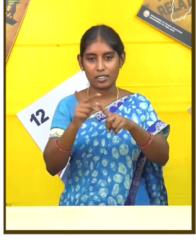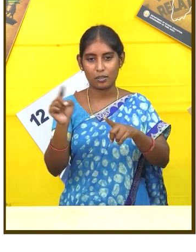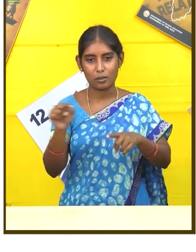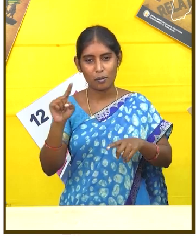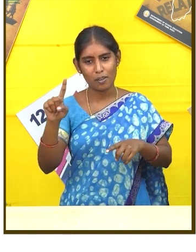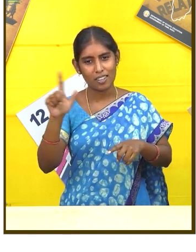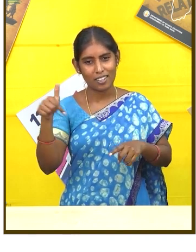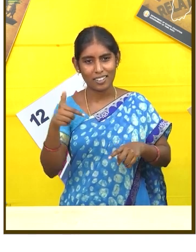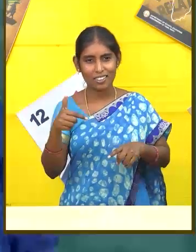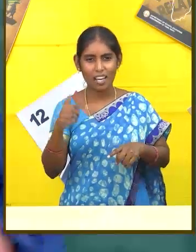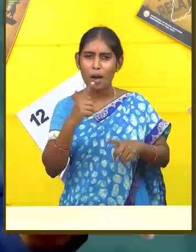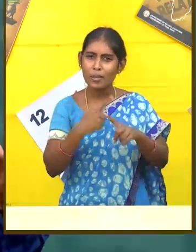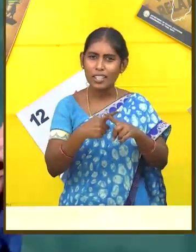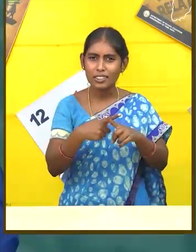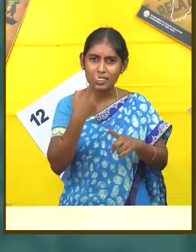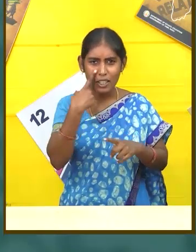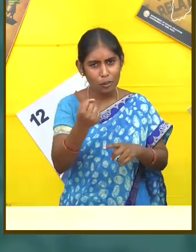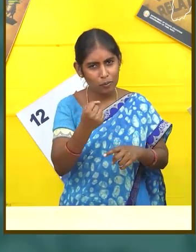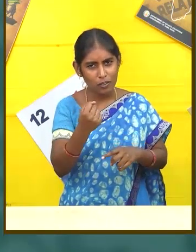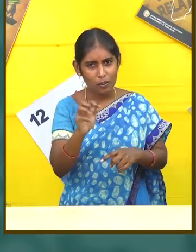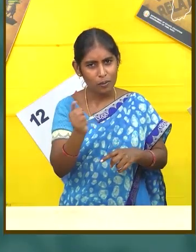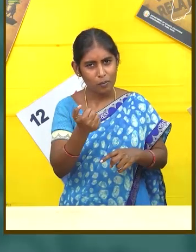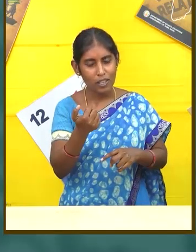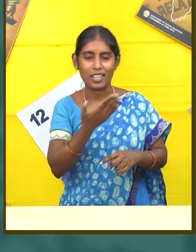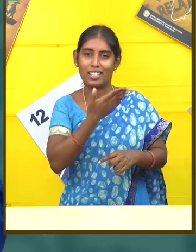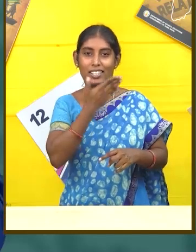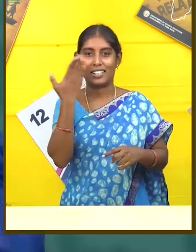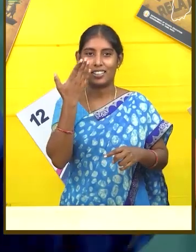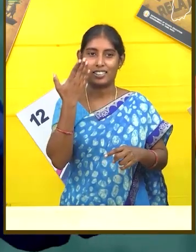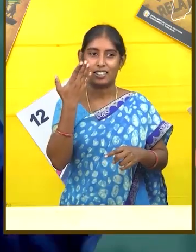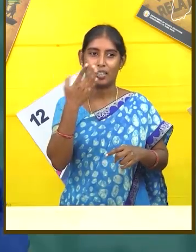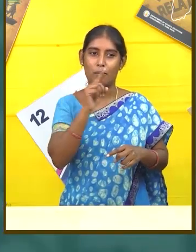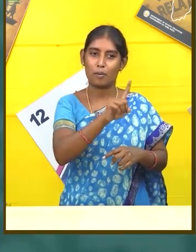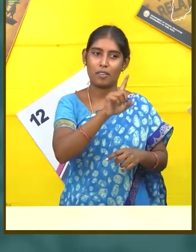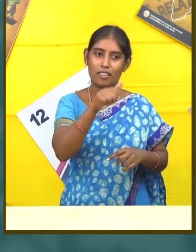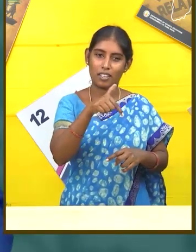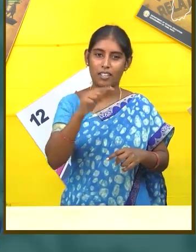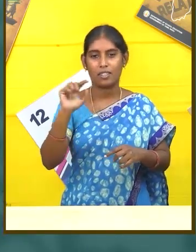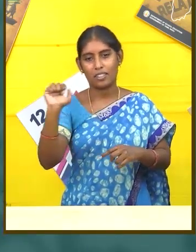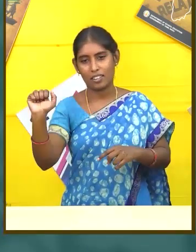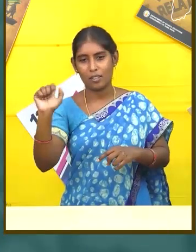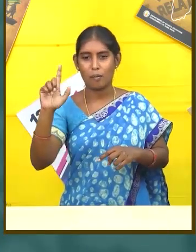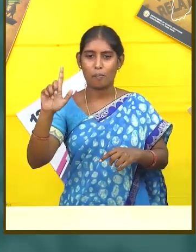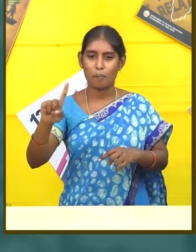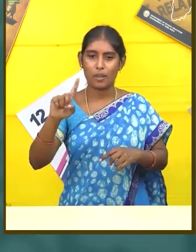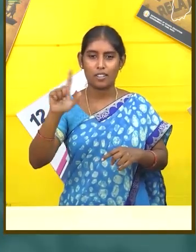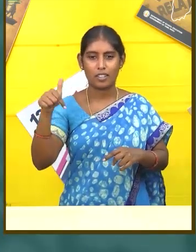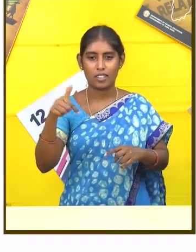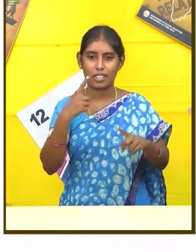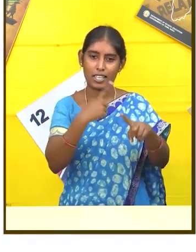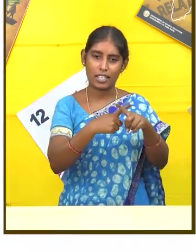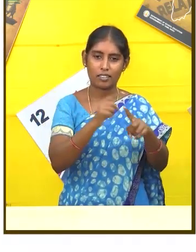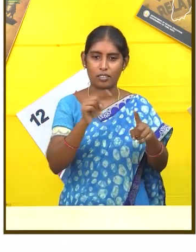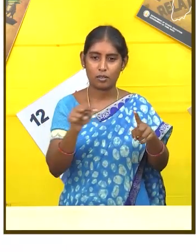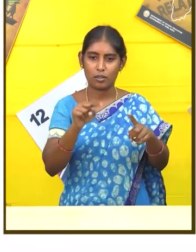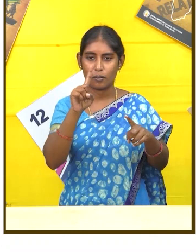17. Quite easy to find the value of x. What we should do? Divide both sides by 17 or take the 17 to the right side. So,